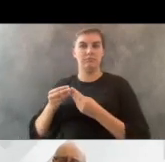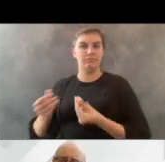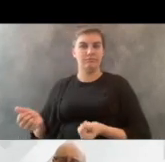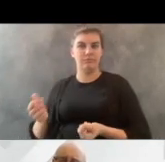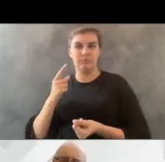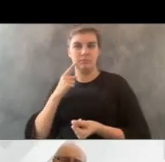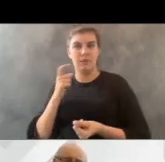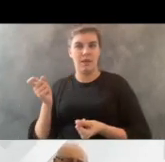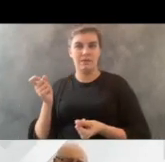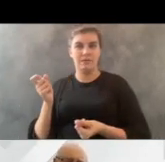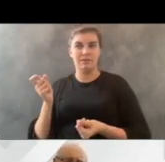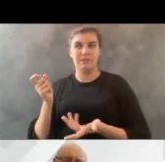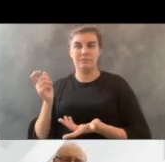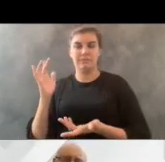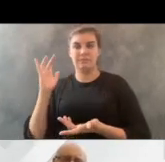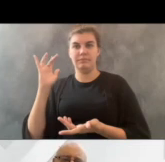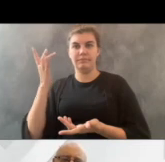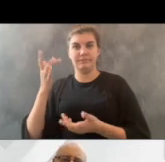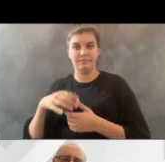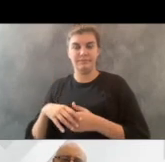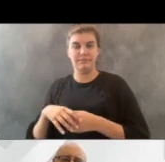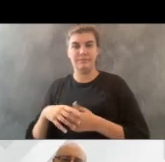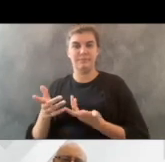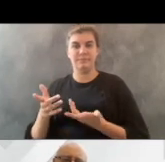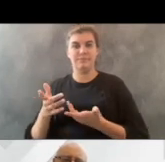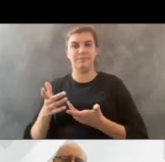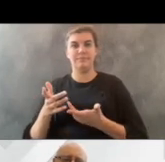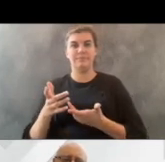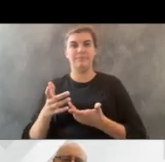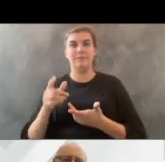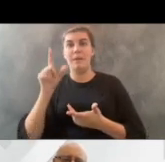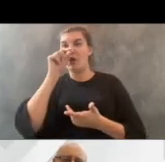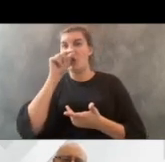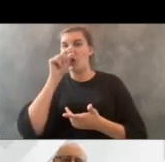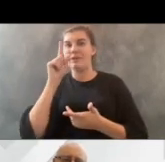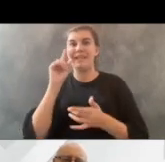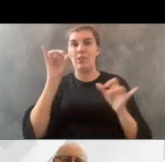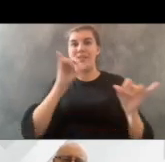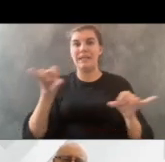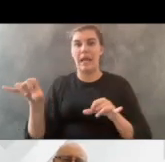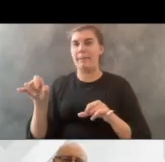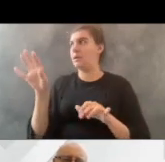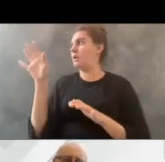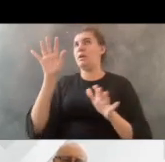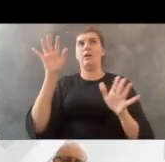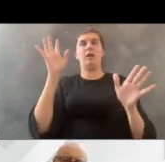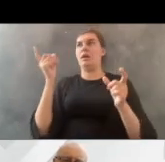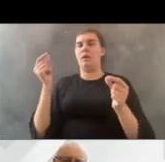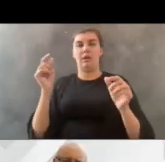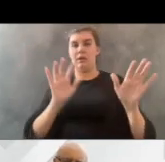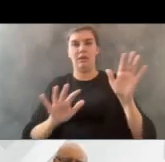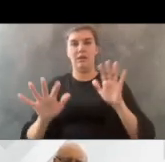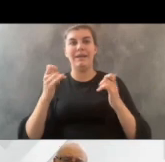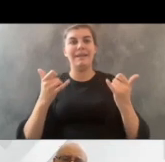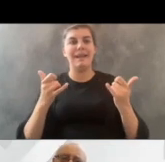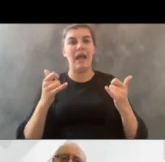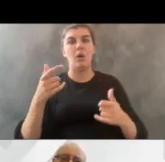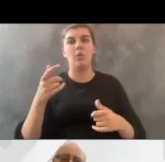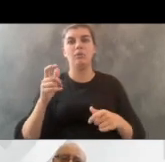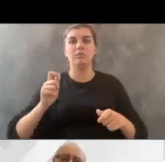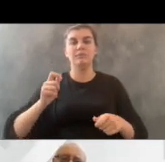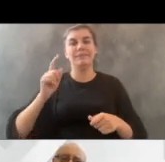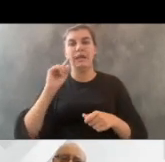walk indication is going off on the device, you don't have the walk indication and the locator tone